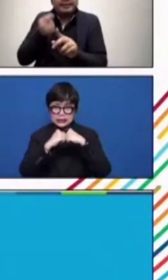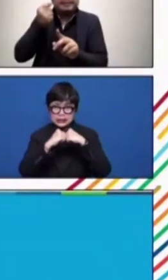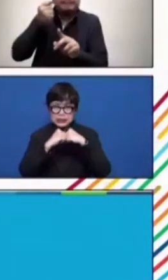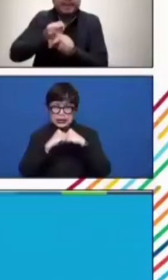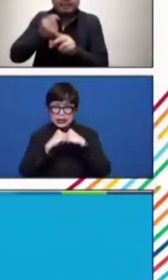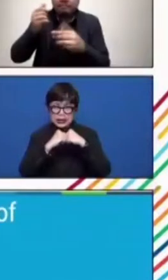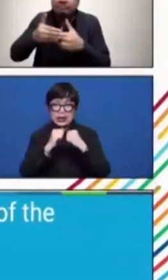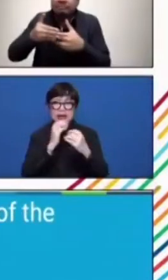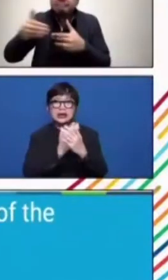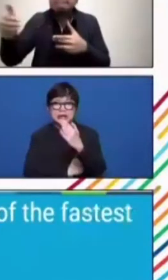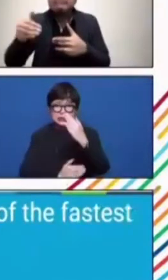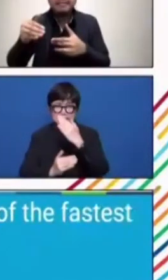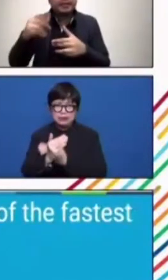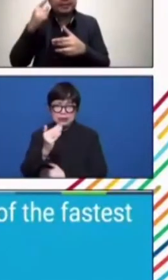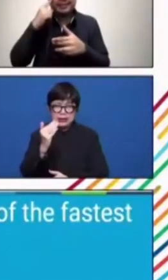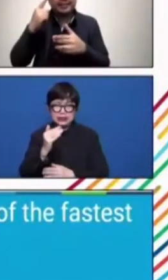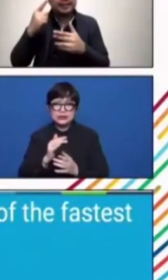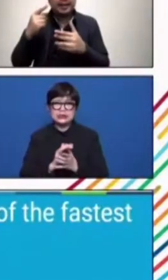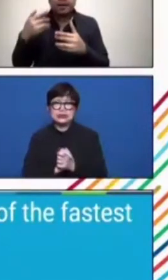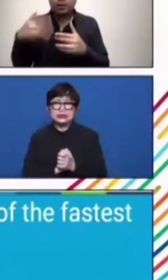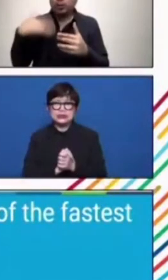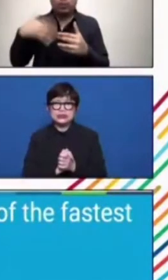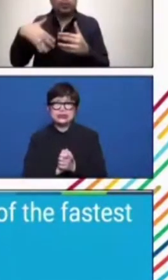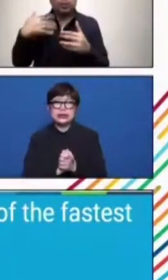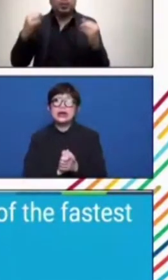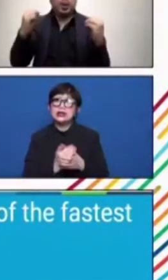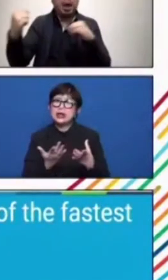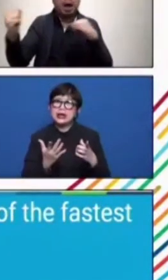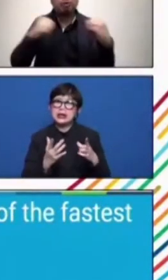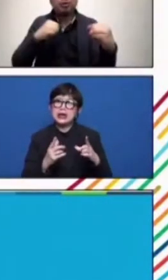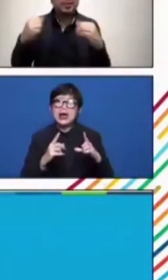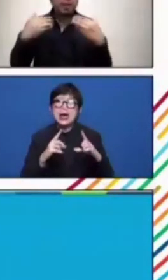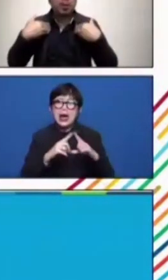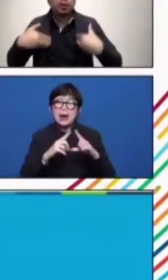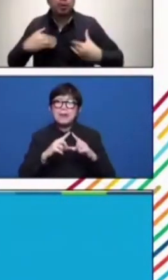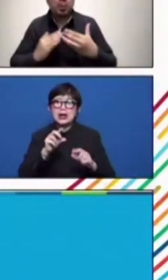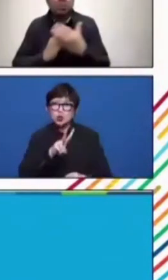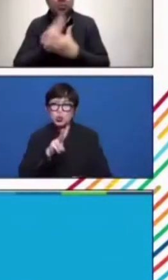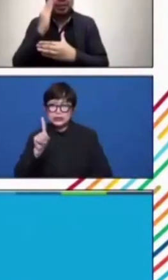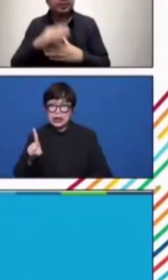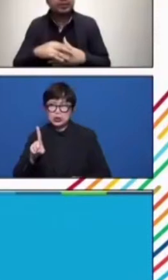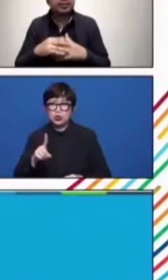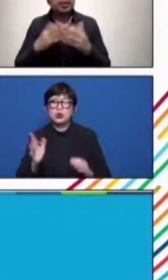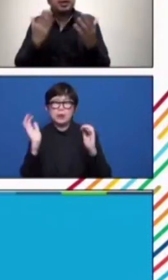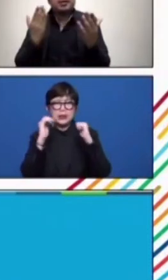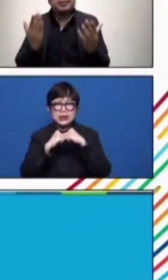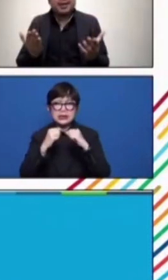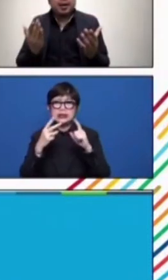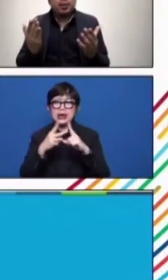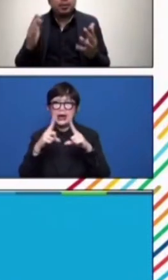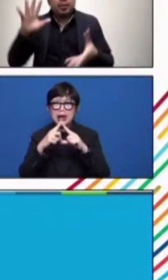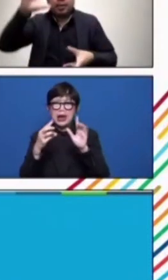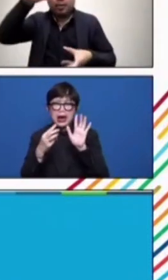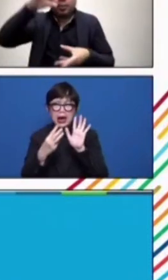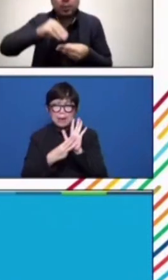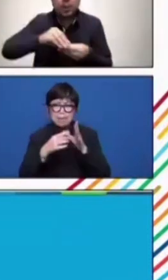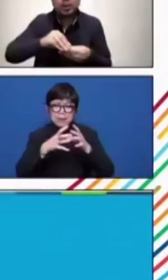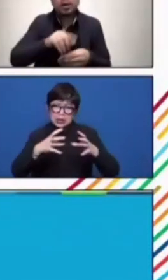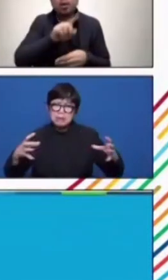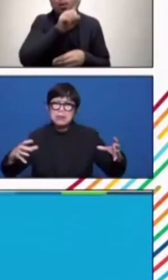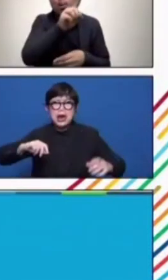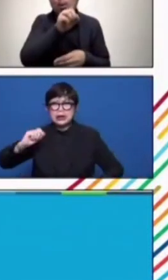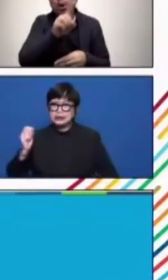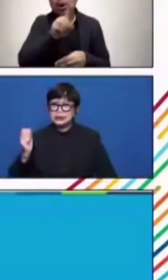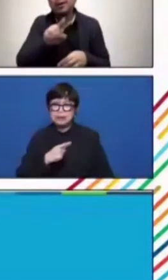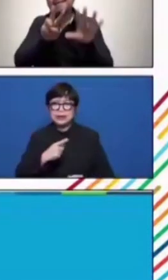the fastest growing human rights treaties now it is the 186 State parties have let us by